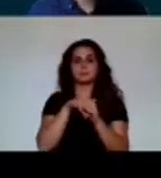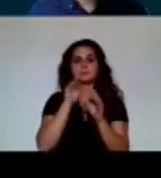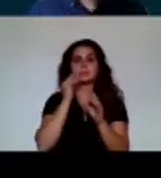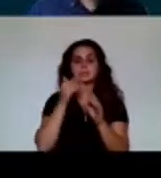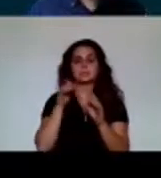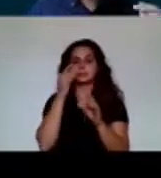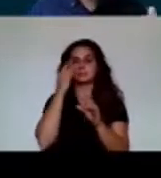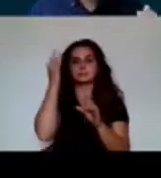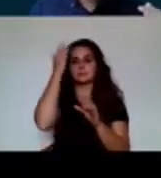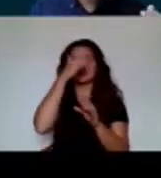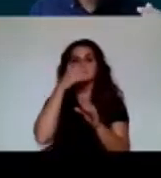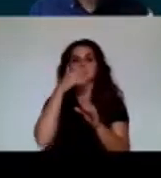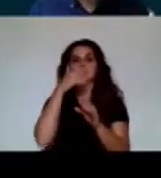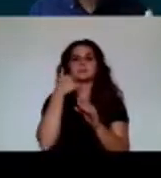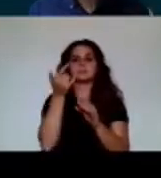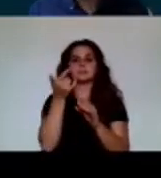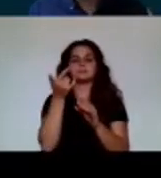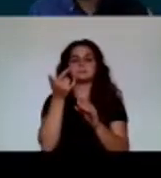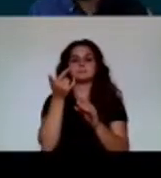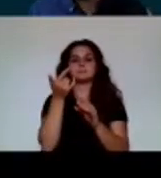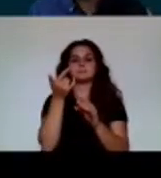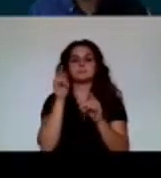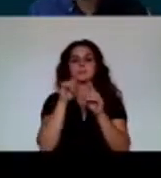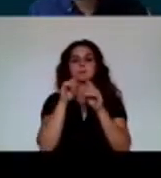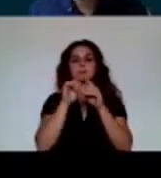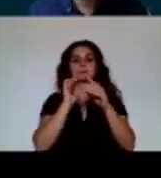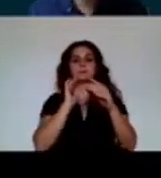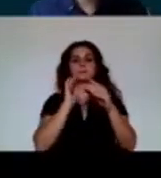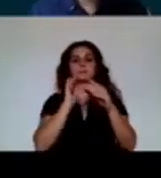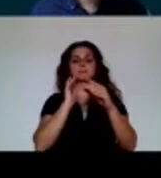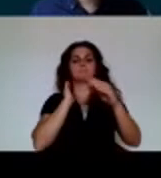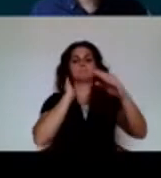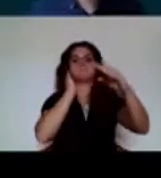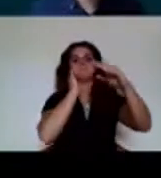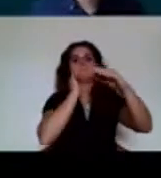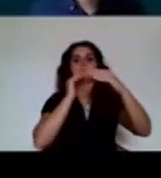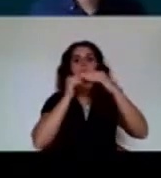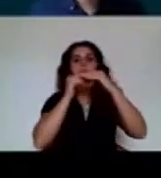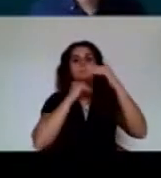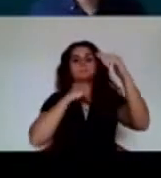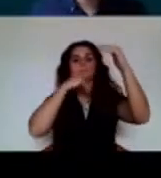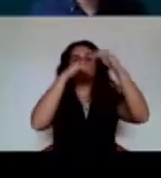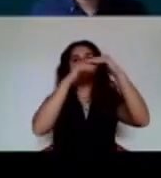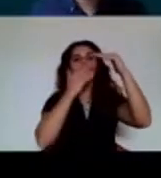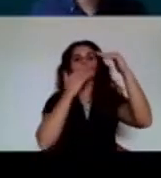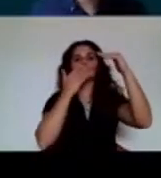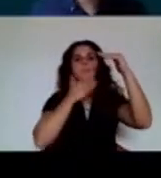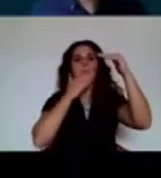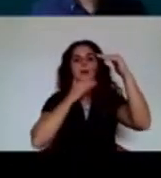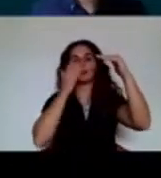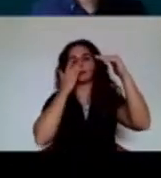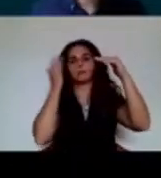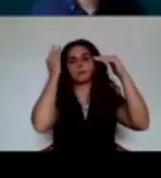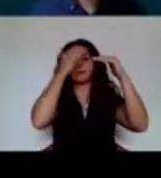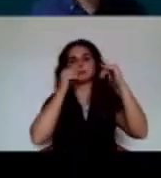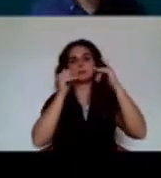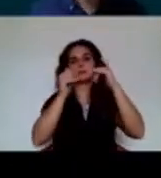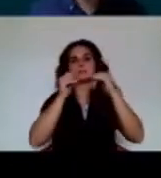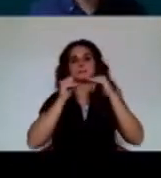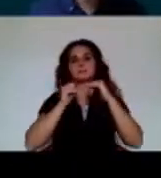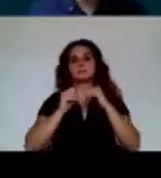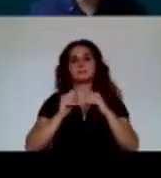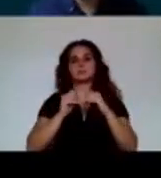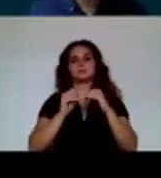they put both white and Black up and Roma down. And the Roma participants, they put the 3 groups at the